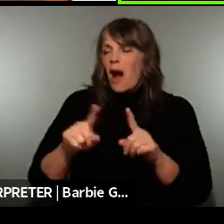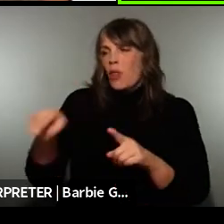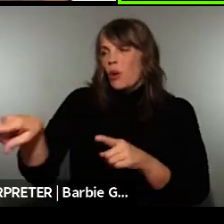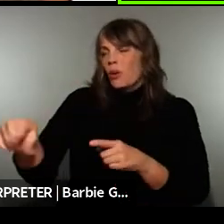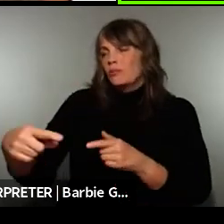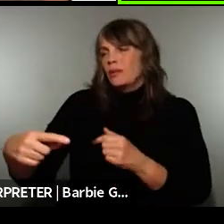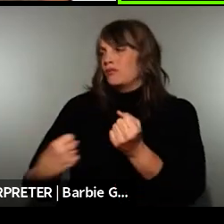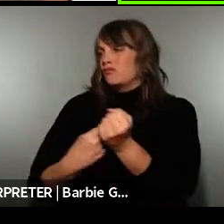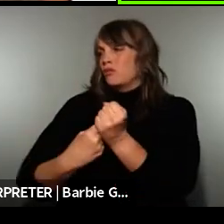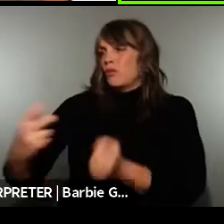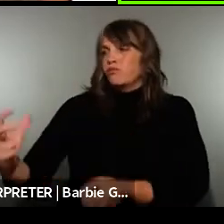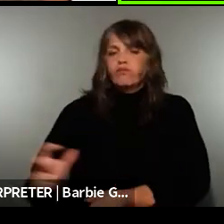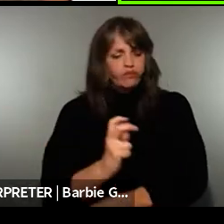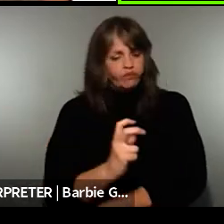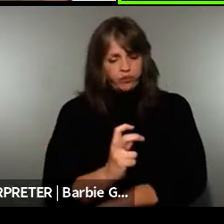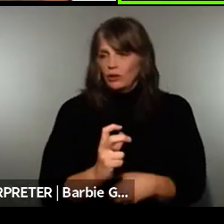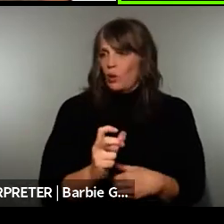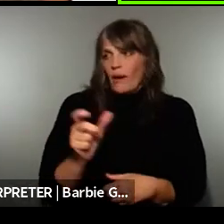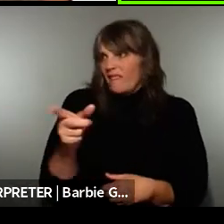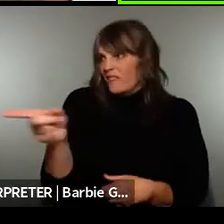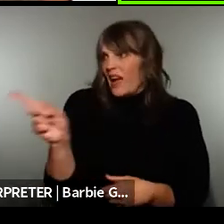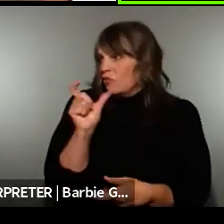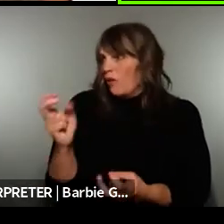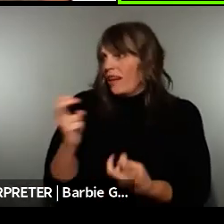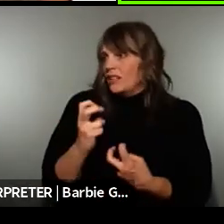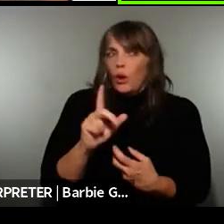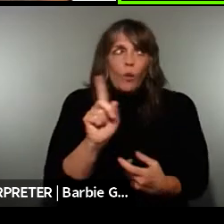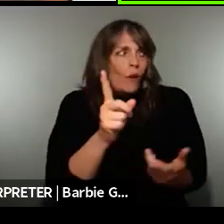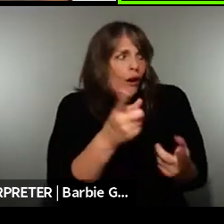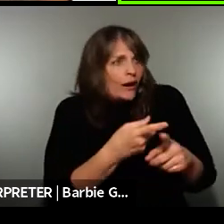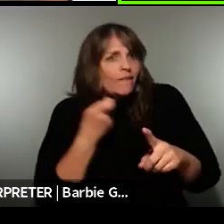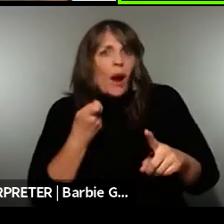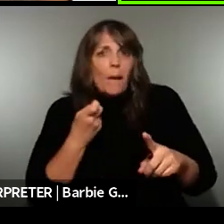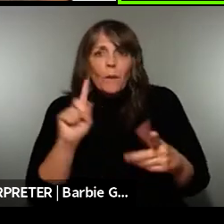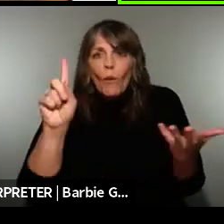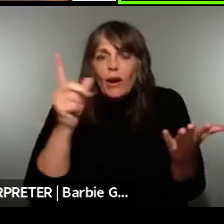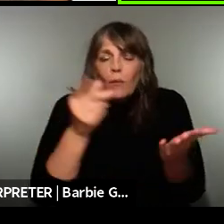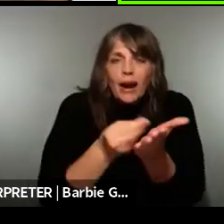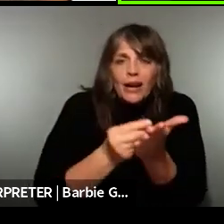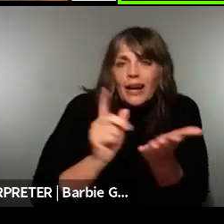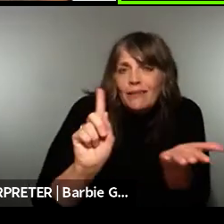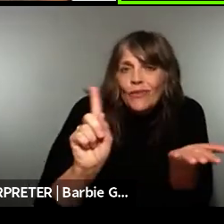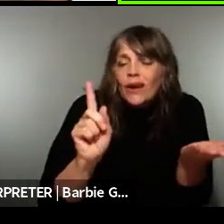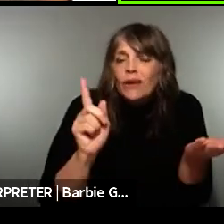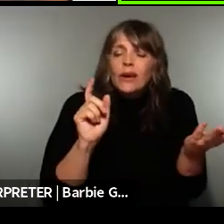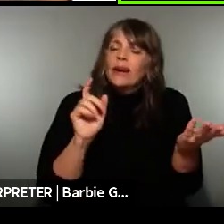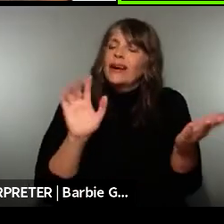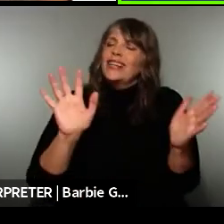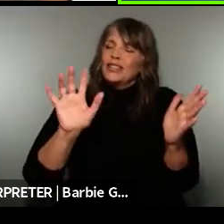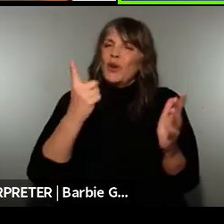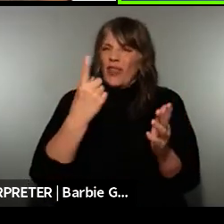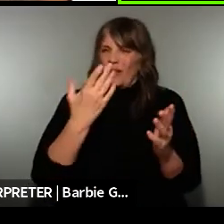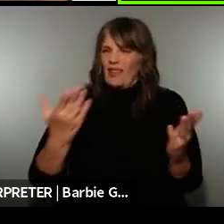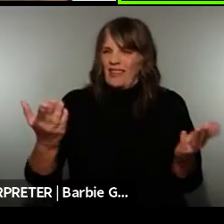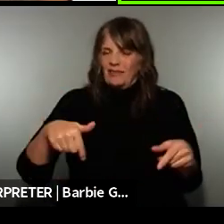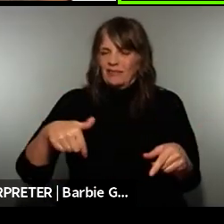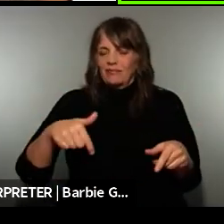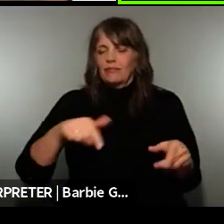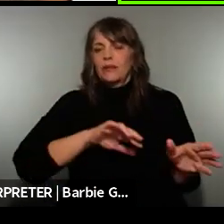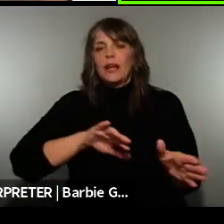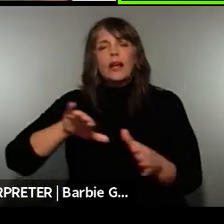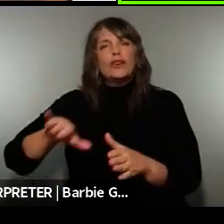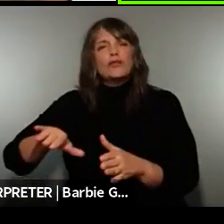transition is about, and also like what reality is about, is the mindset of abundance. And what